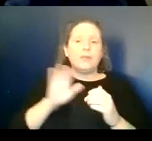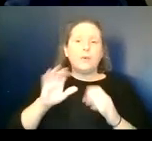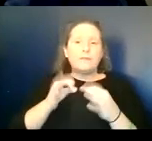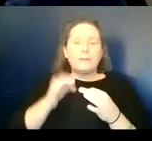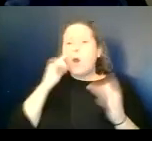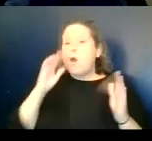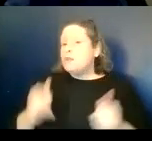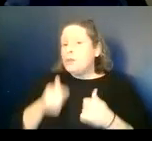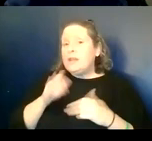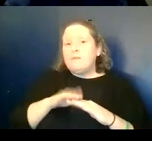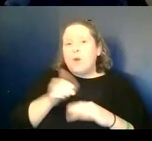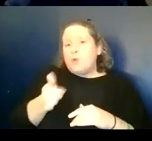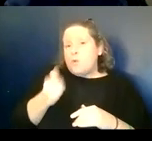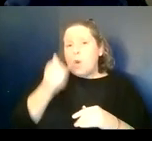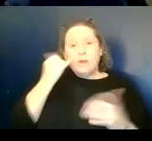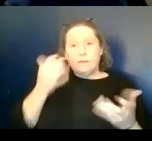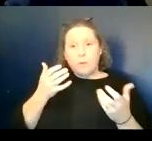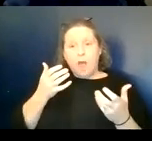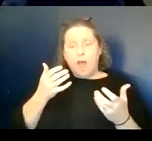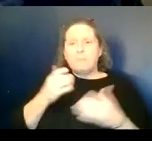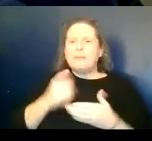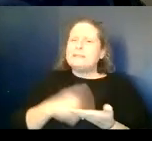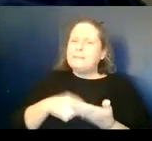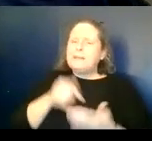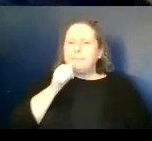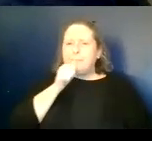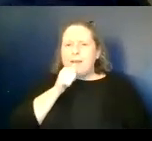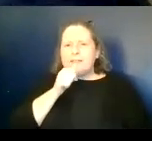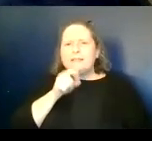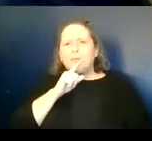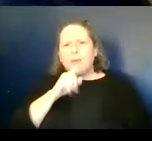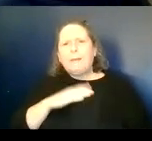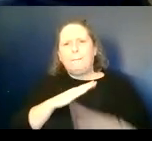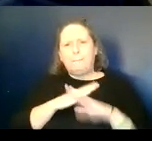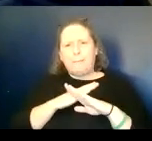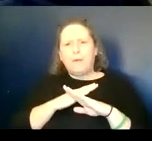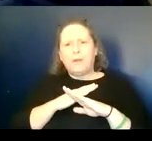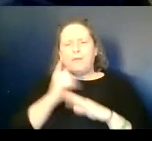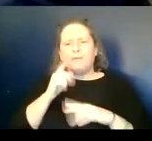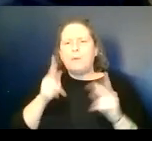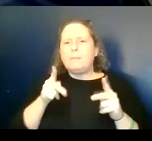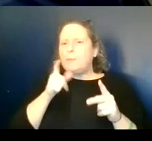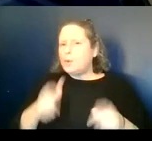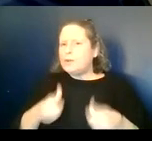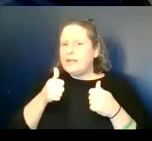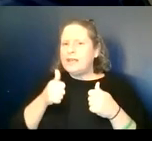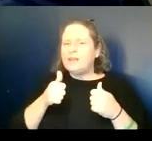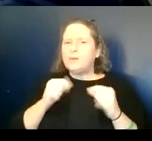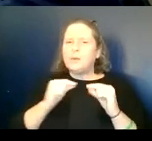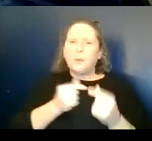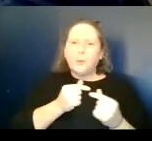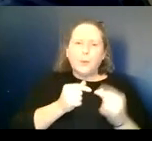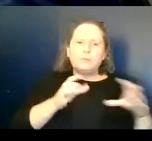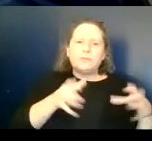your own if that's what you want, sometimes privacy can be a real barrier. For folks that live in congregate settings, maybe they have